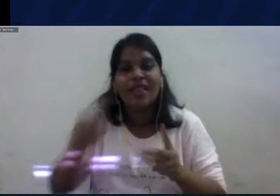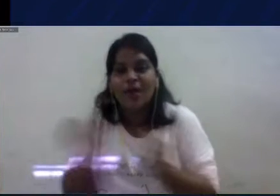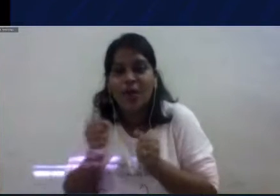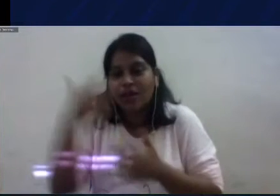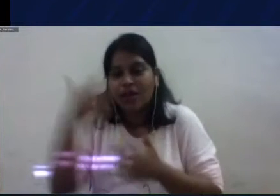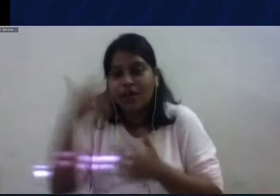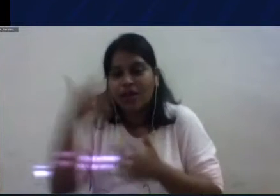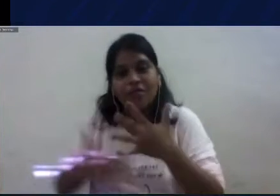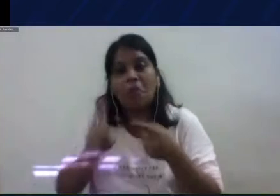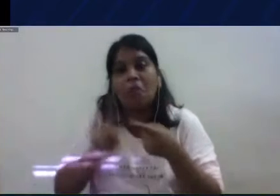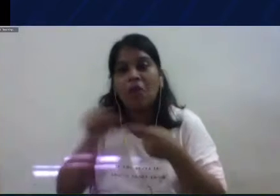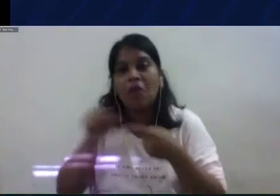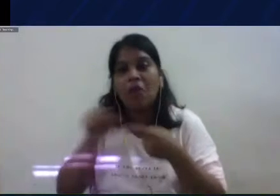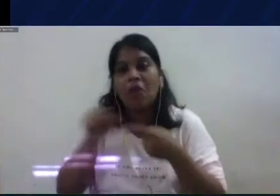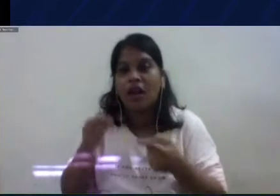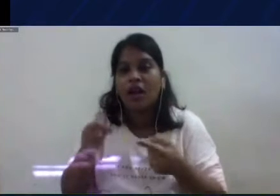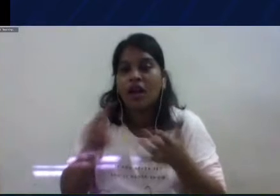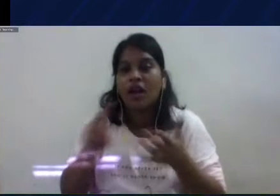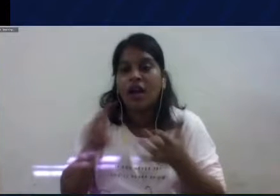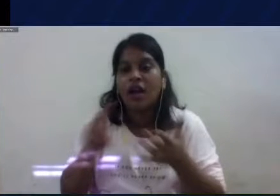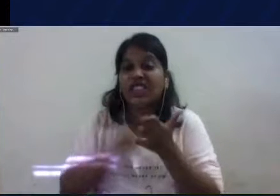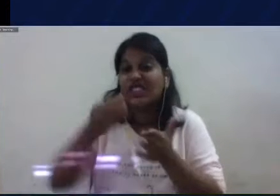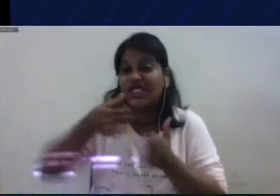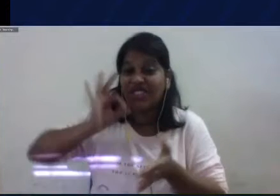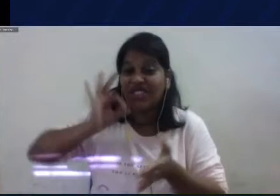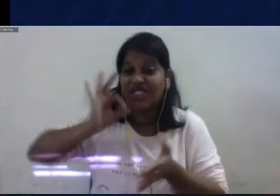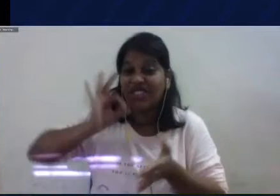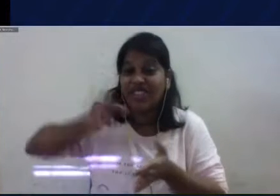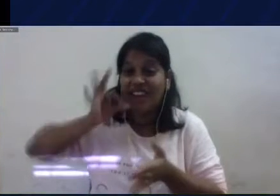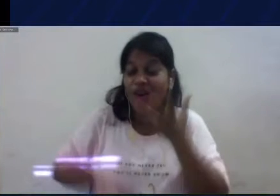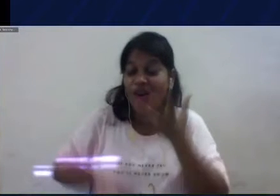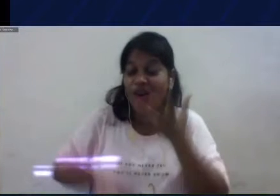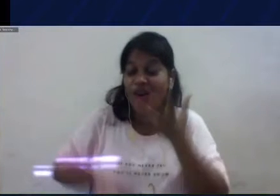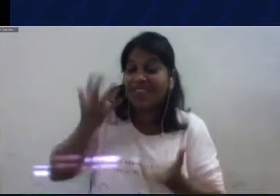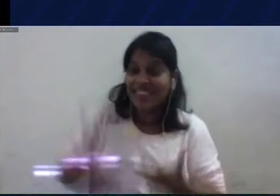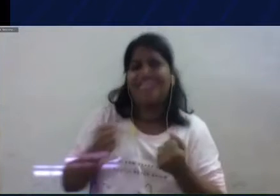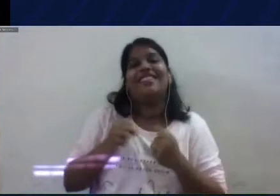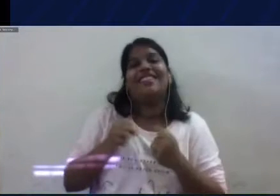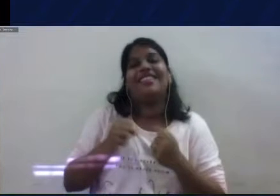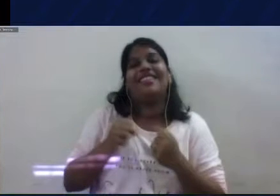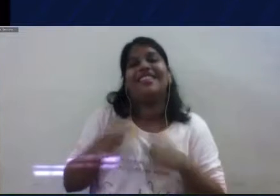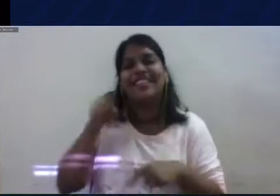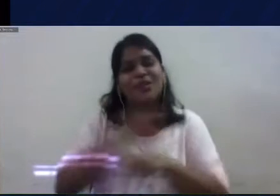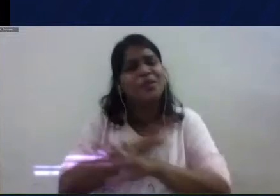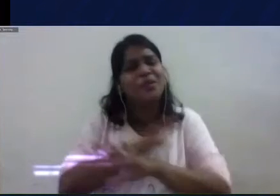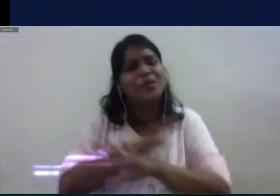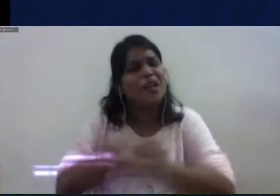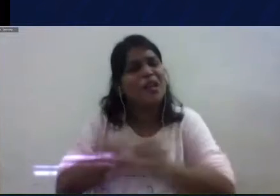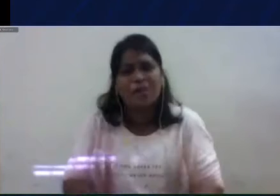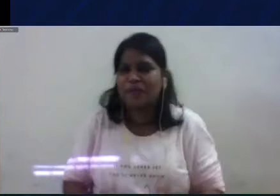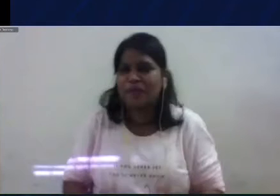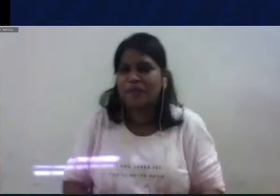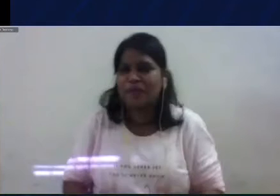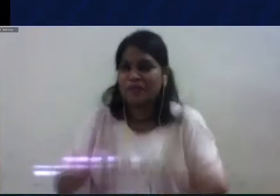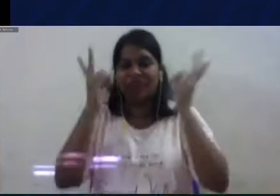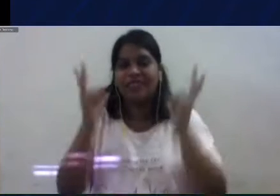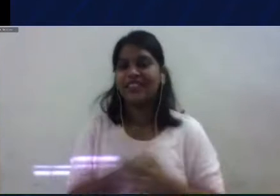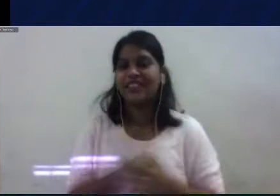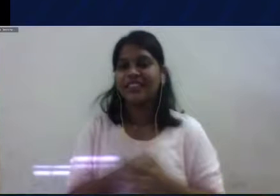sharbat, but it came out to be masala chai, hot piping masala chai. Now, this was completely counterintuitive,